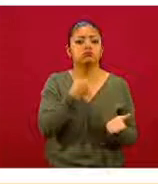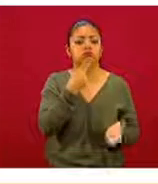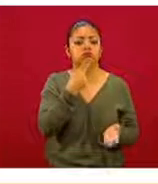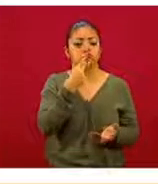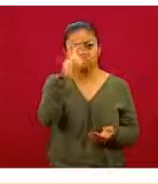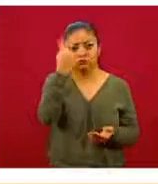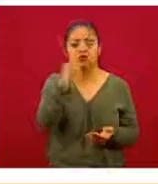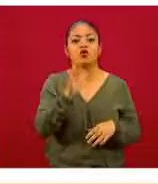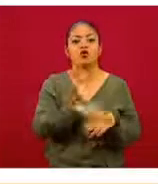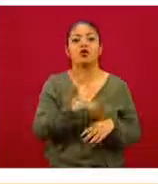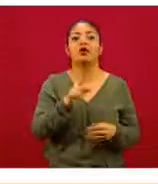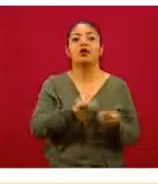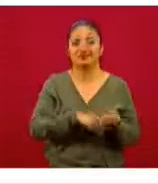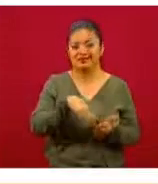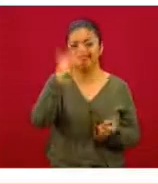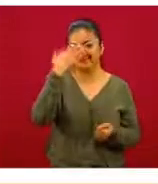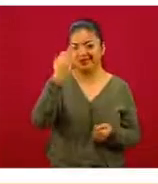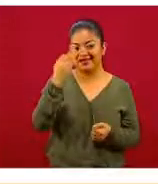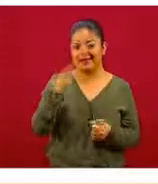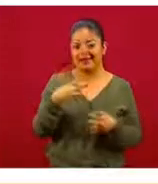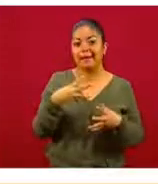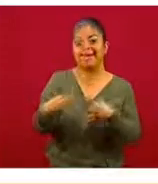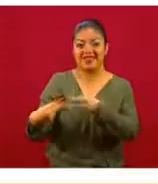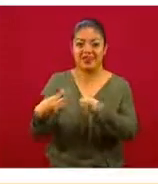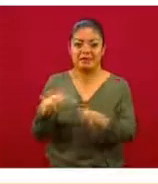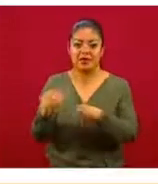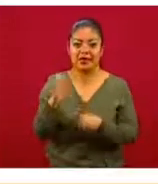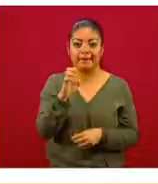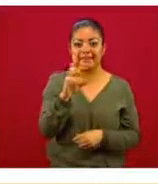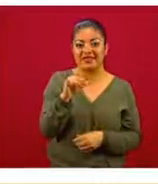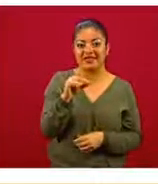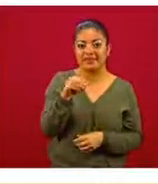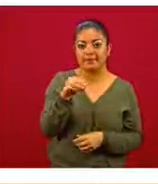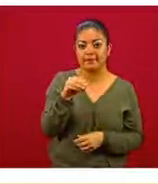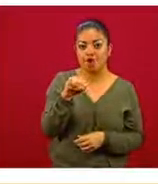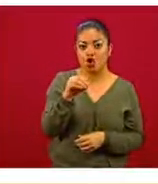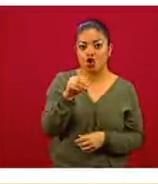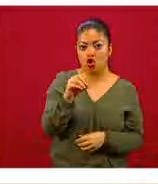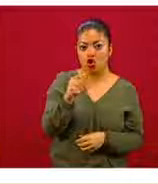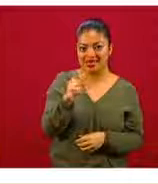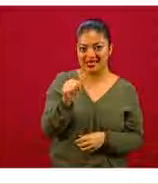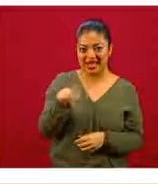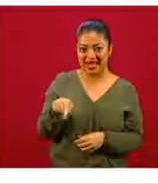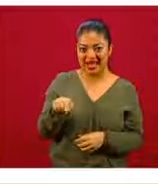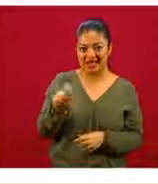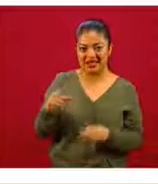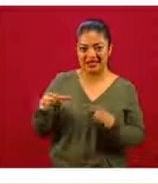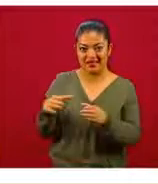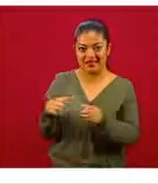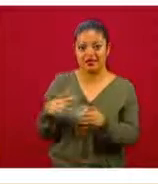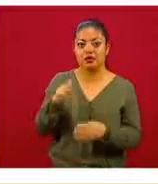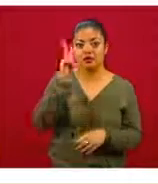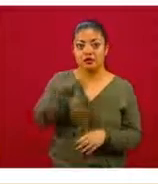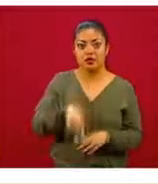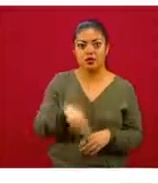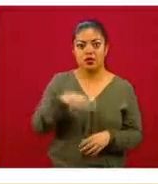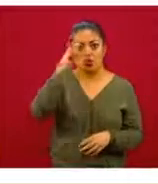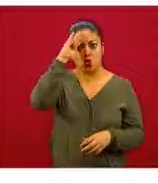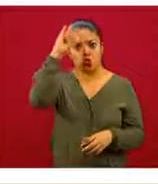The main axis of our document is a focus on epidemiology. The numbers are